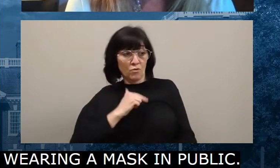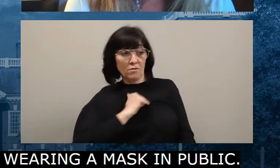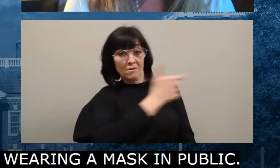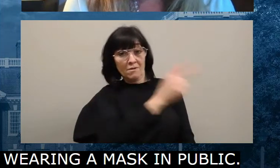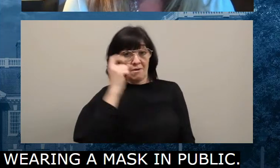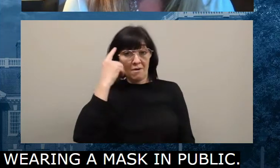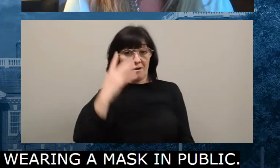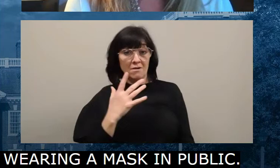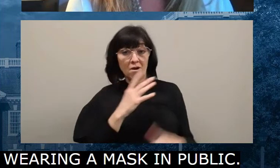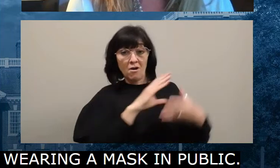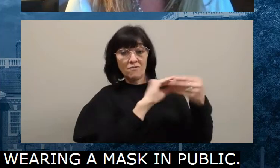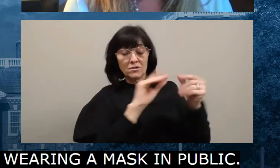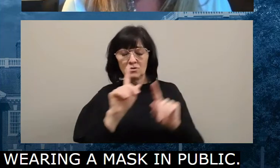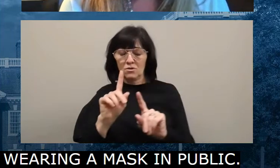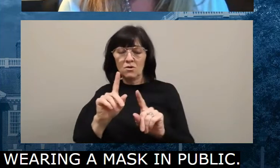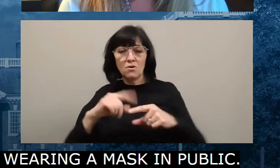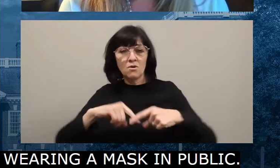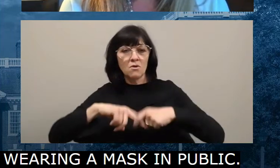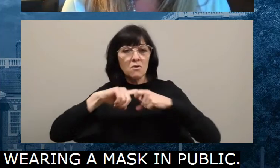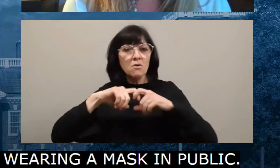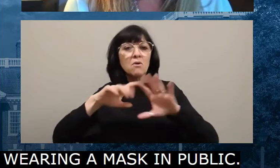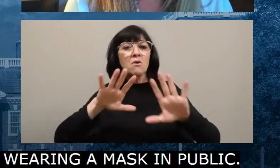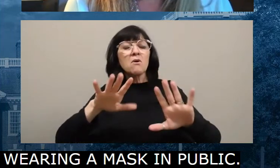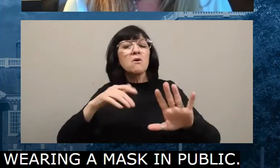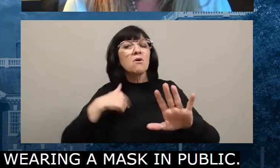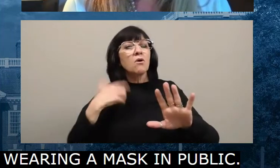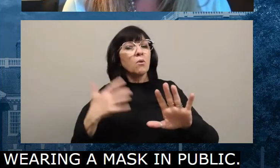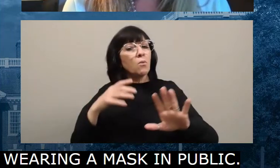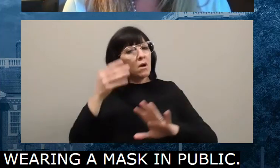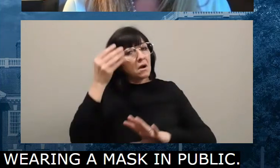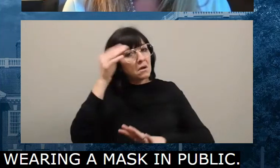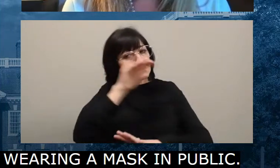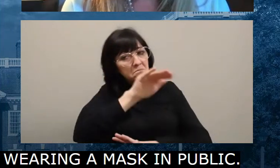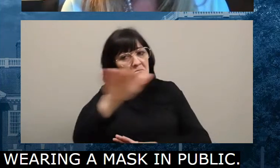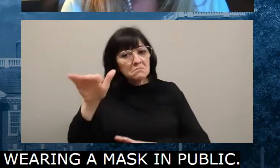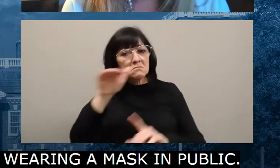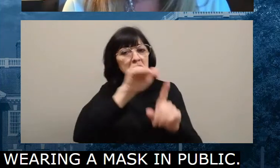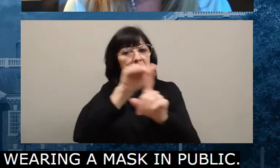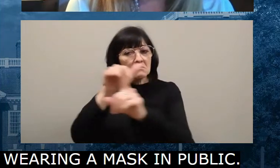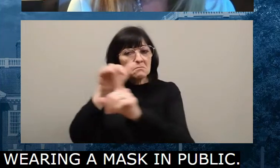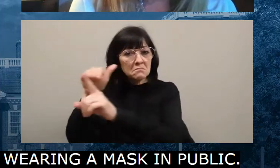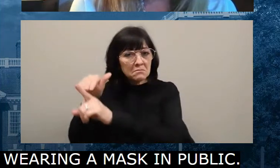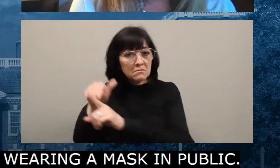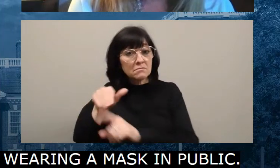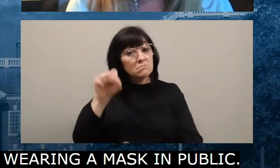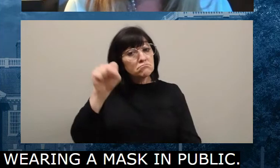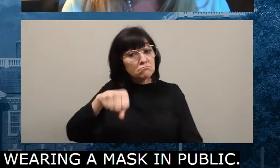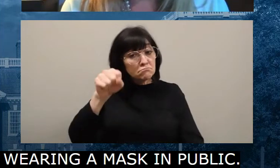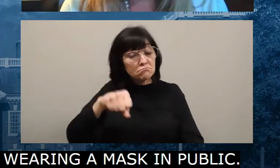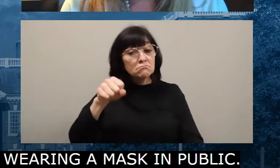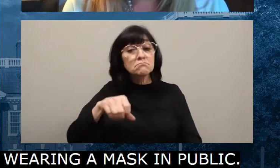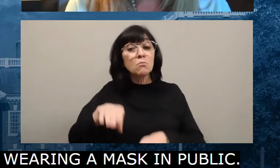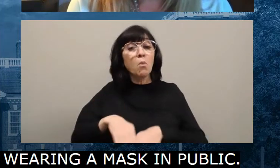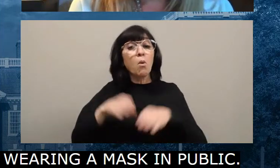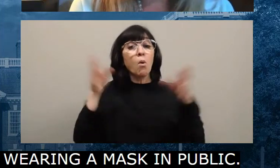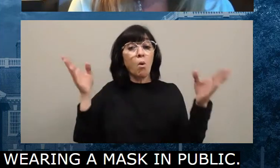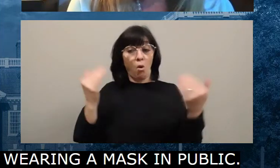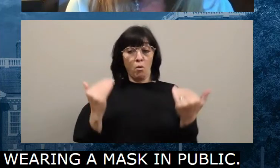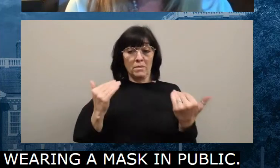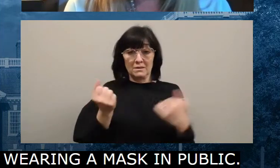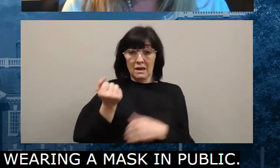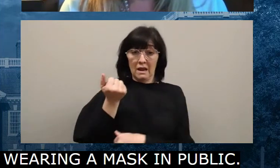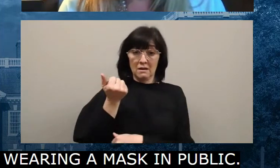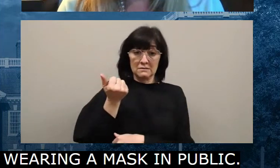Well, vaccine eligibility has now been opened up to all individuals 16 and older at state events and pharmacies, and